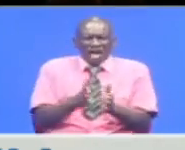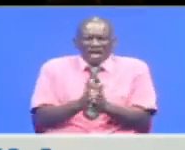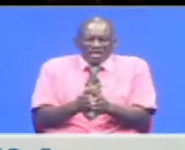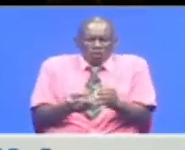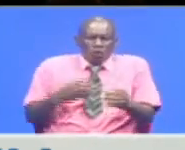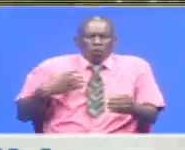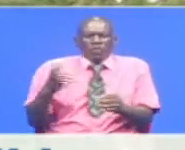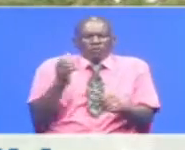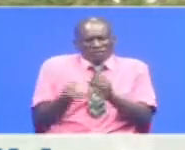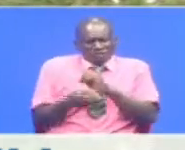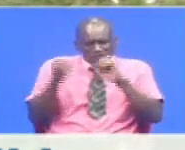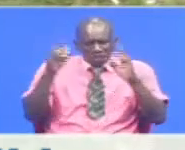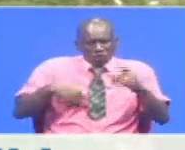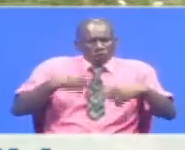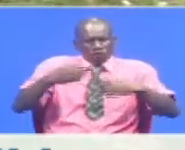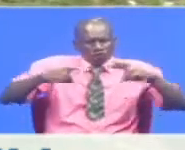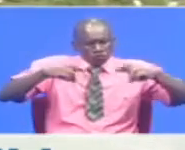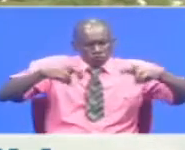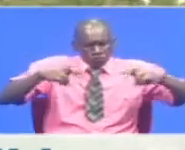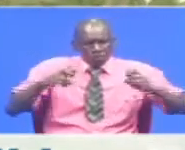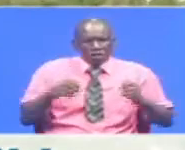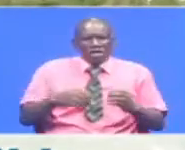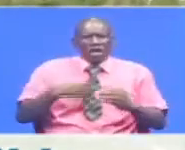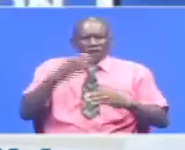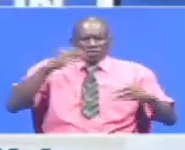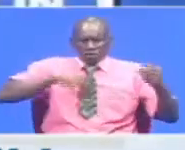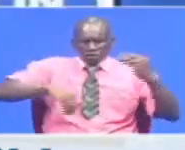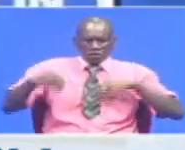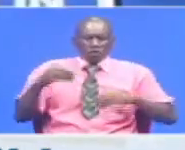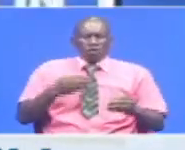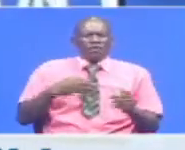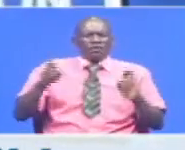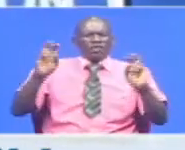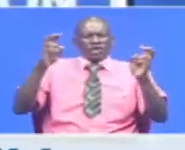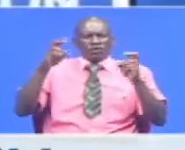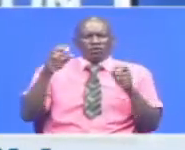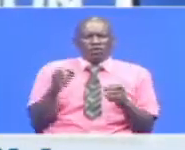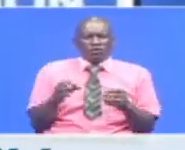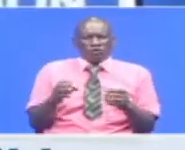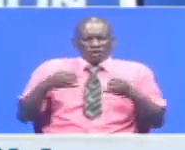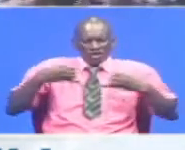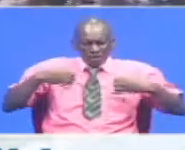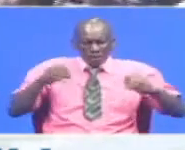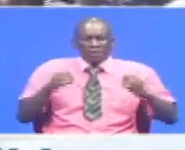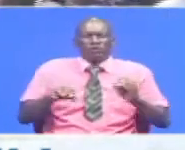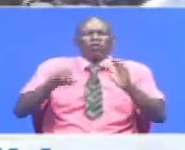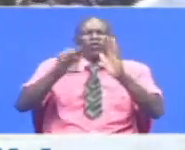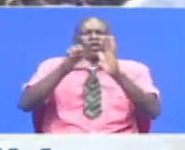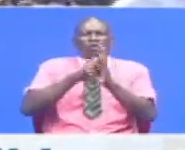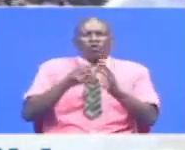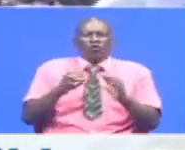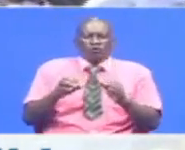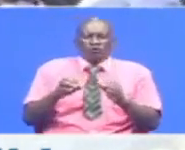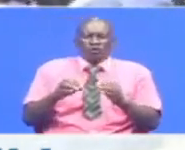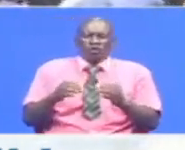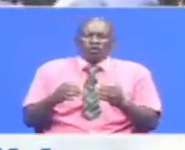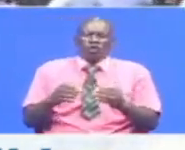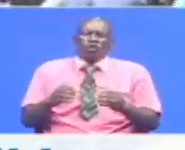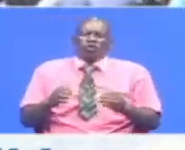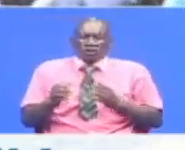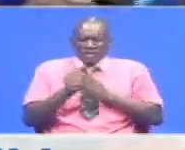on pursuing. Mbali na tuhuma za ufisadi, lipo swala zima la utekelezaji wa sheria ya uadilifu wa